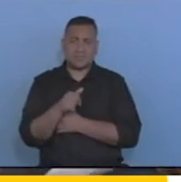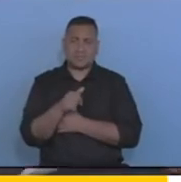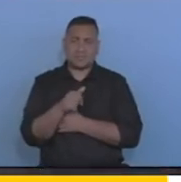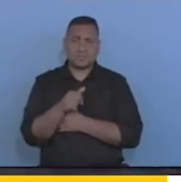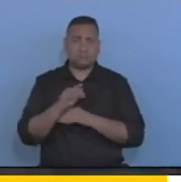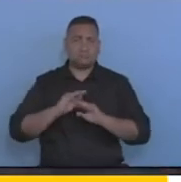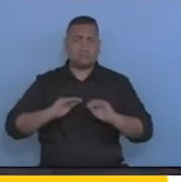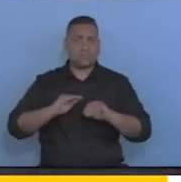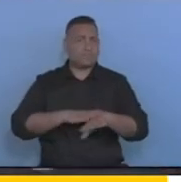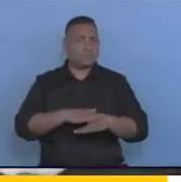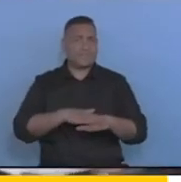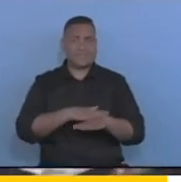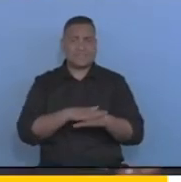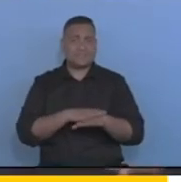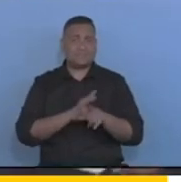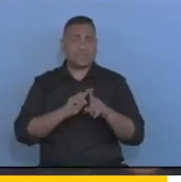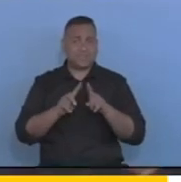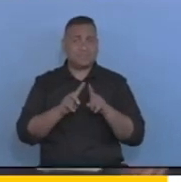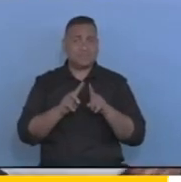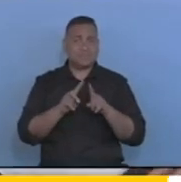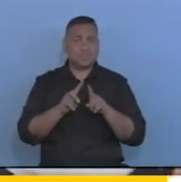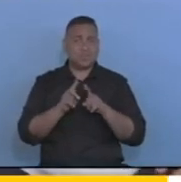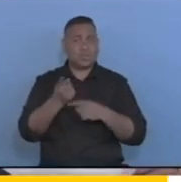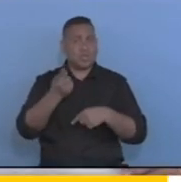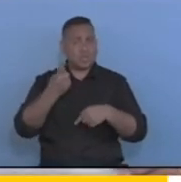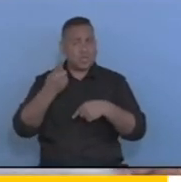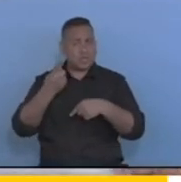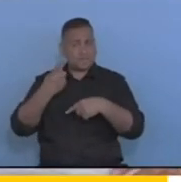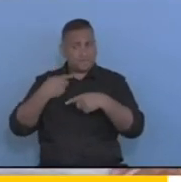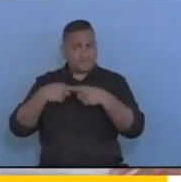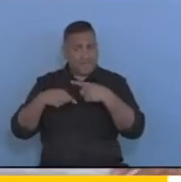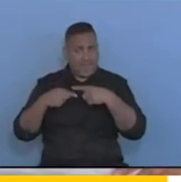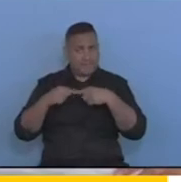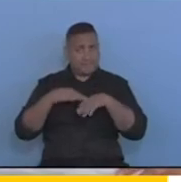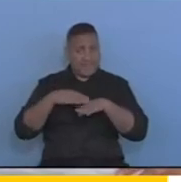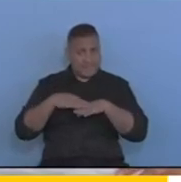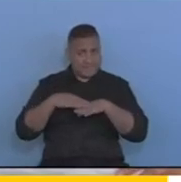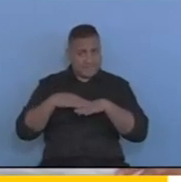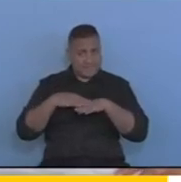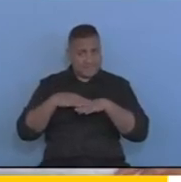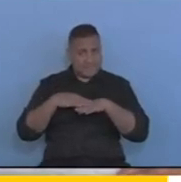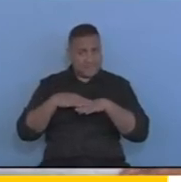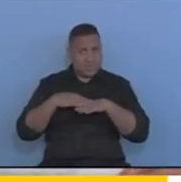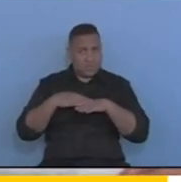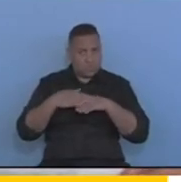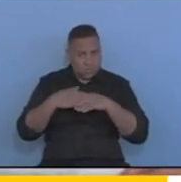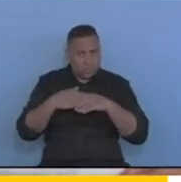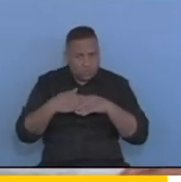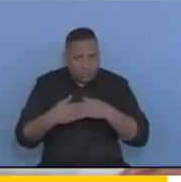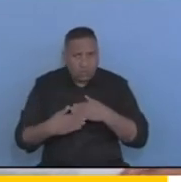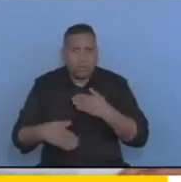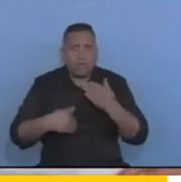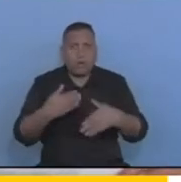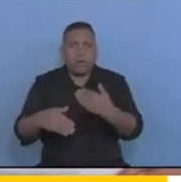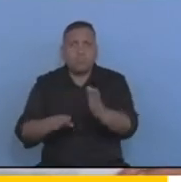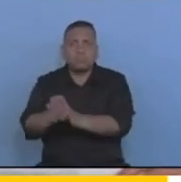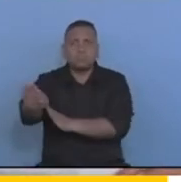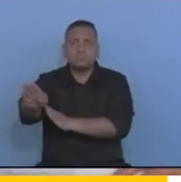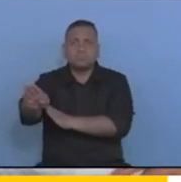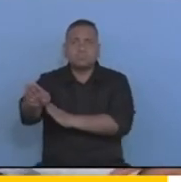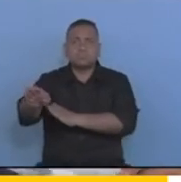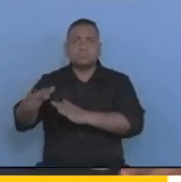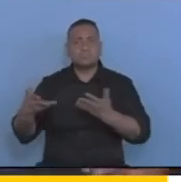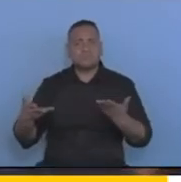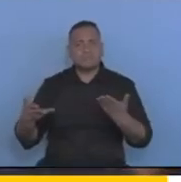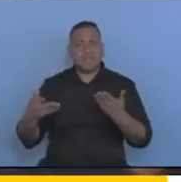we come back to the basics, but we also move forward with the basics. Mm. It's unfortunate that, yeah, we are in different